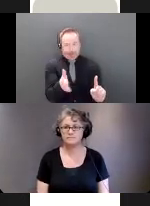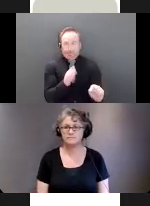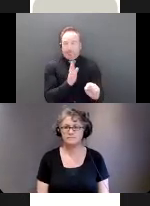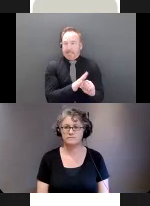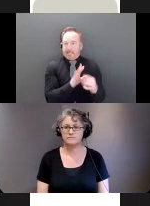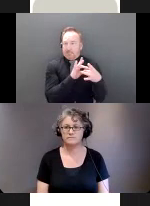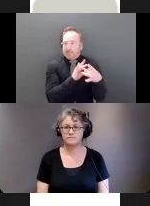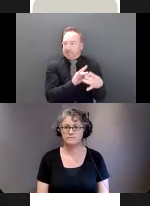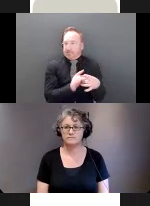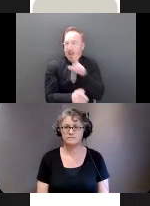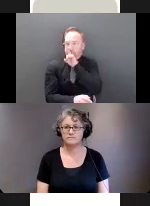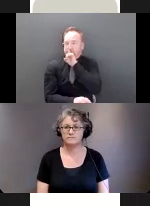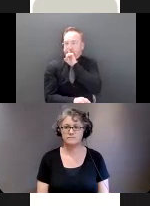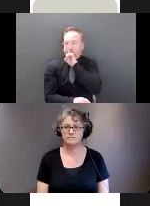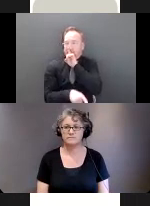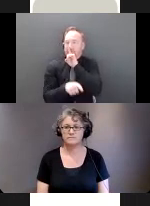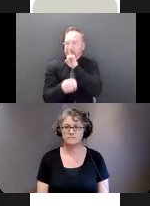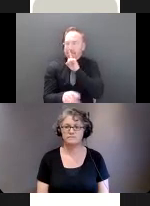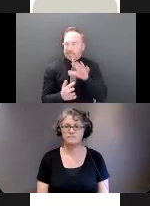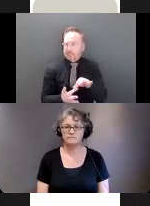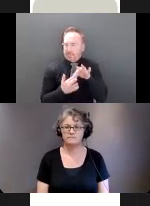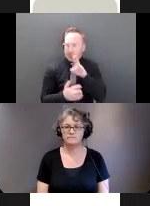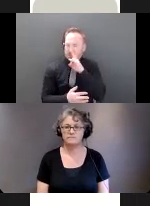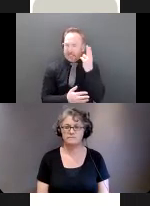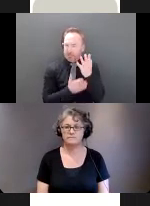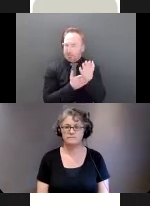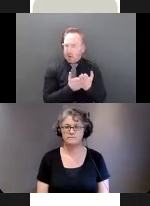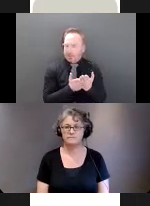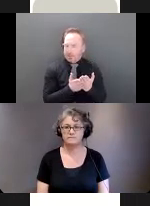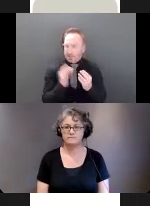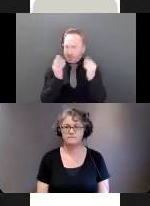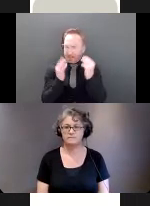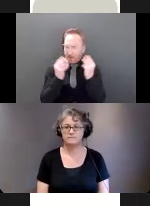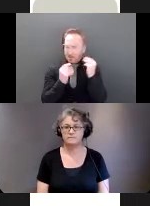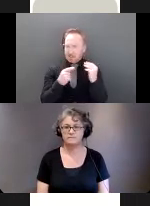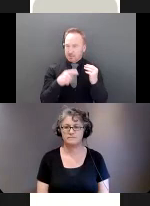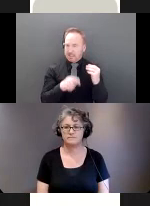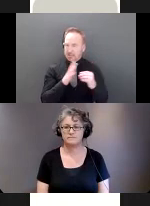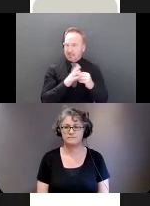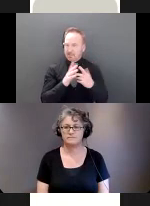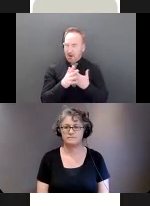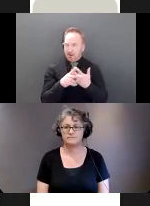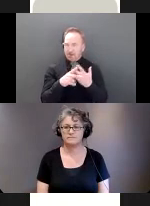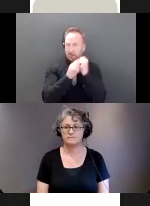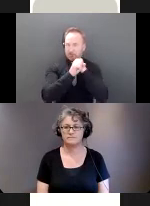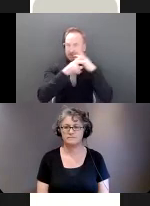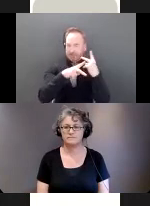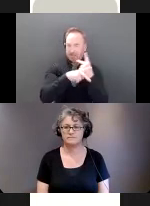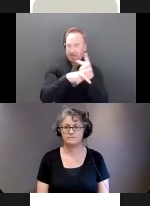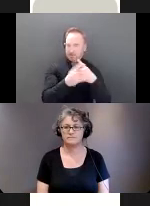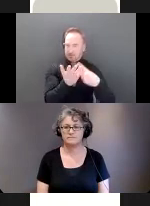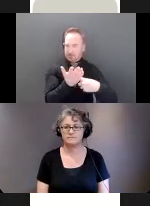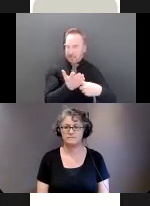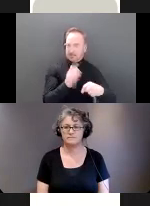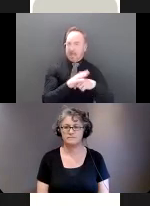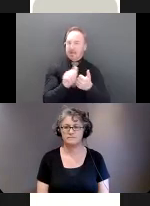So that's a unique piece to consider as we're working towards really addressing and preventing